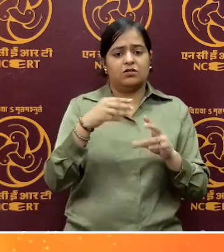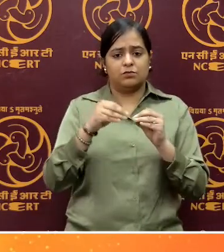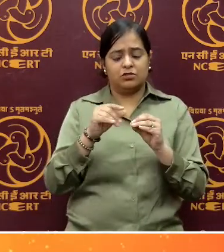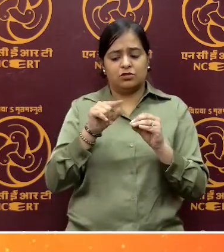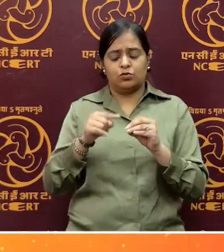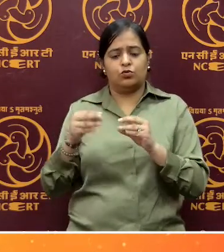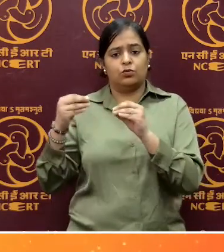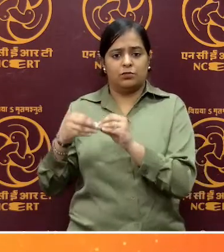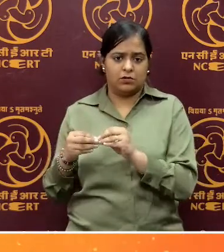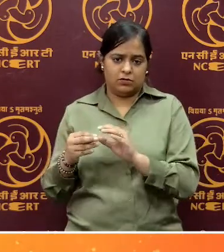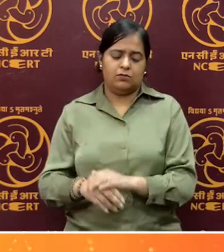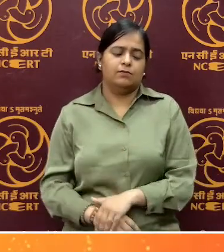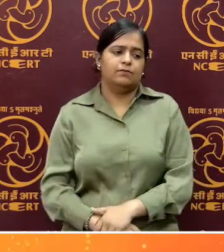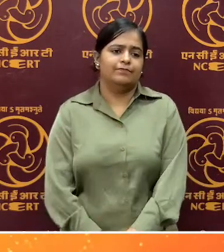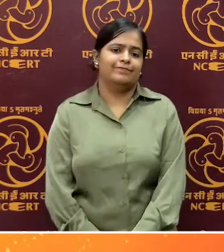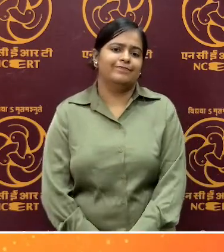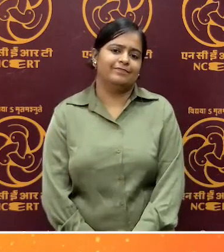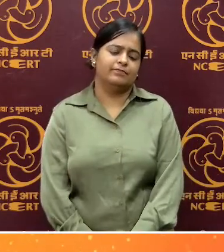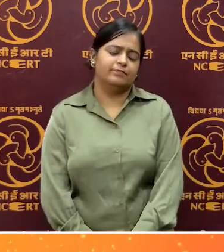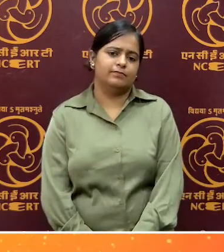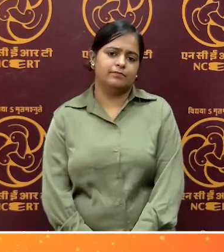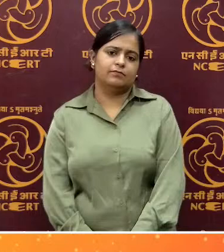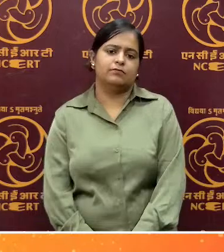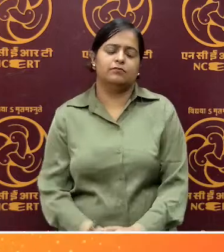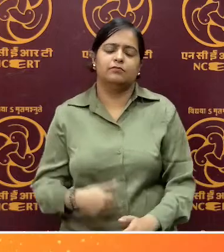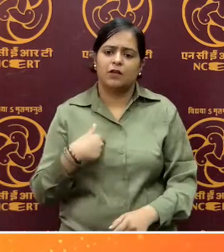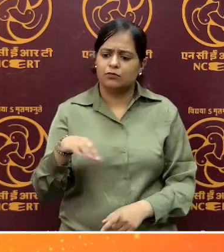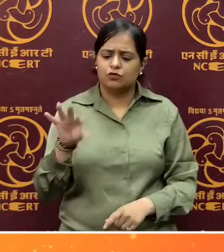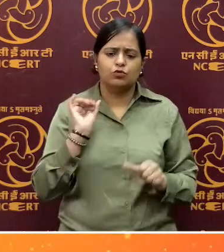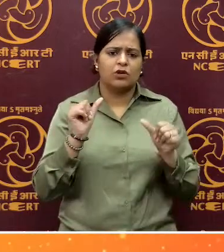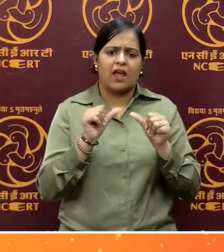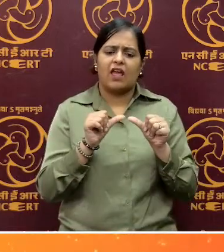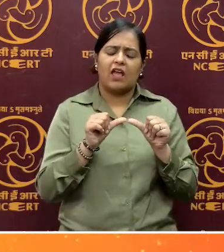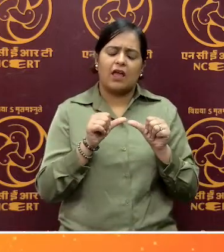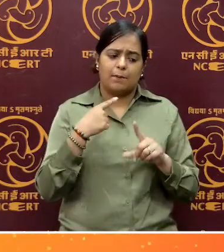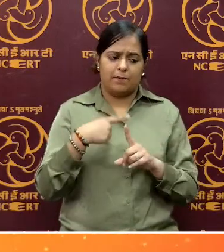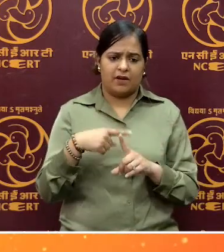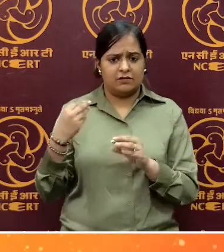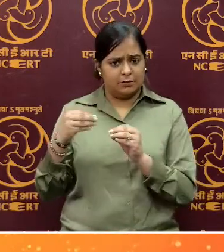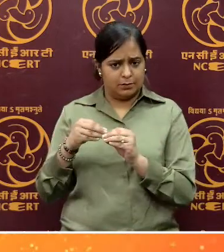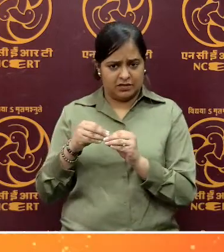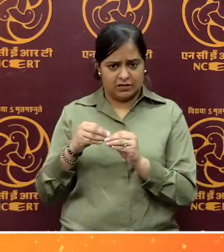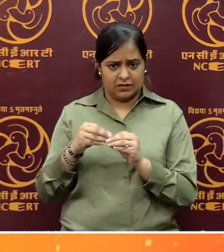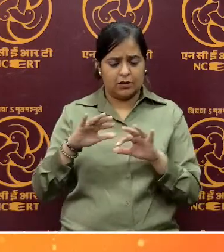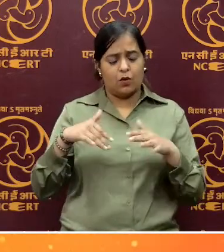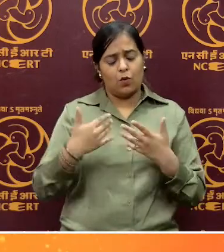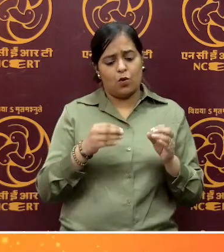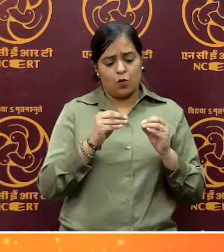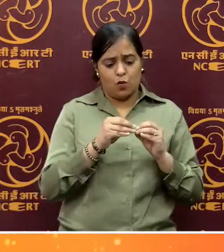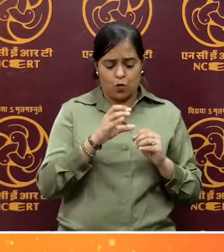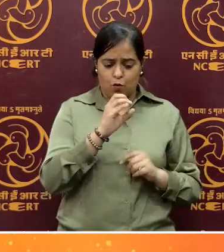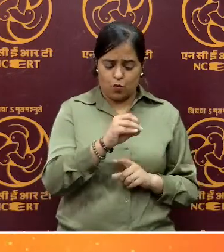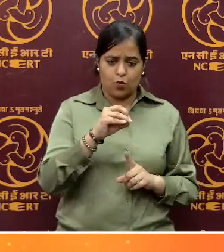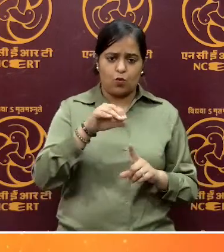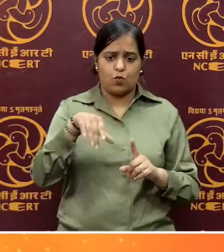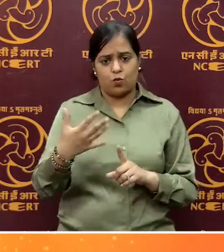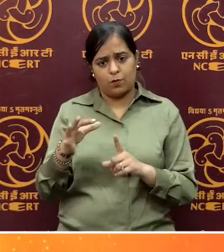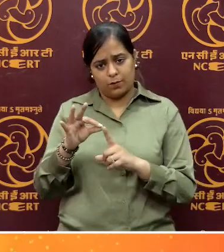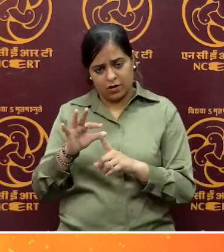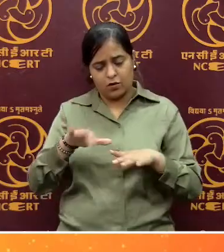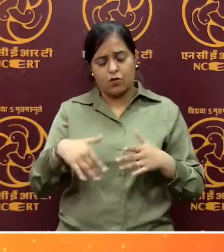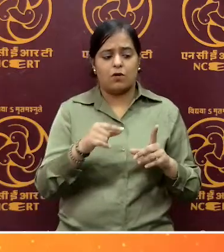is, we took this as A plus B, that is from O to P and then P to